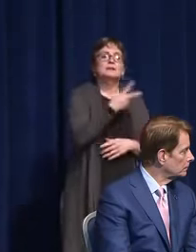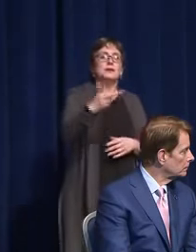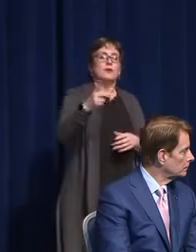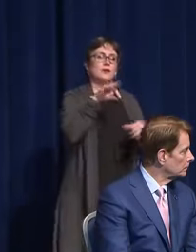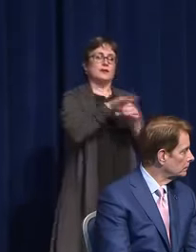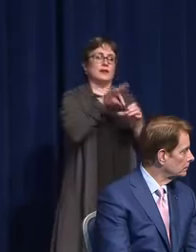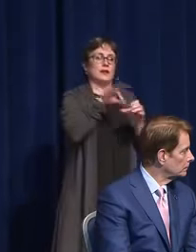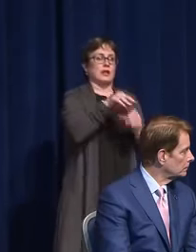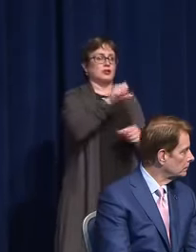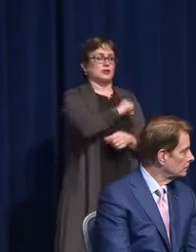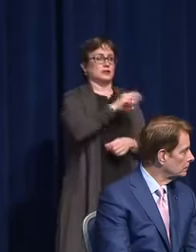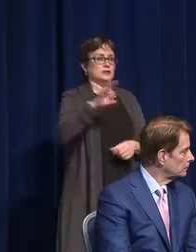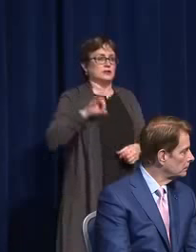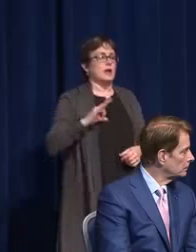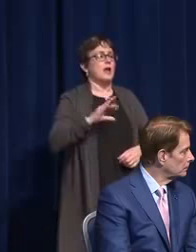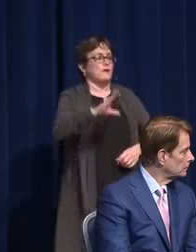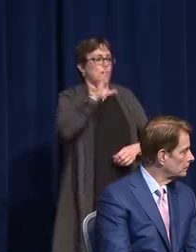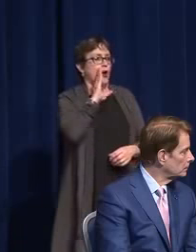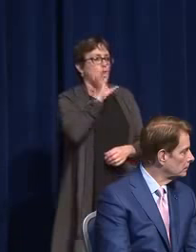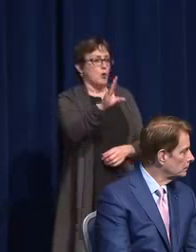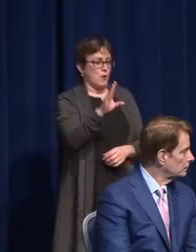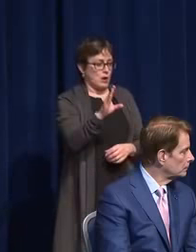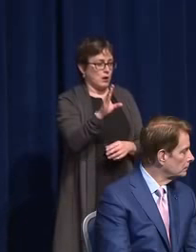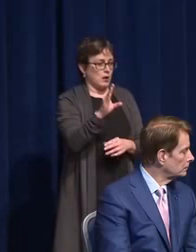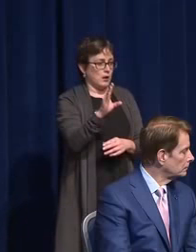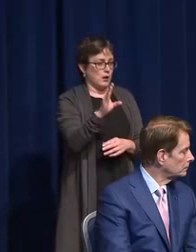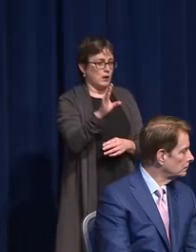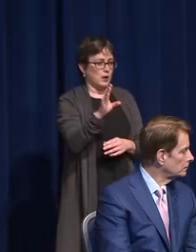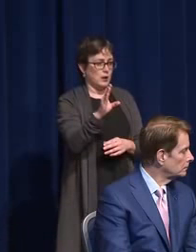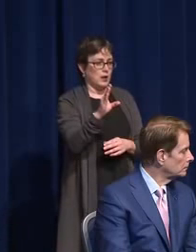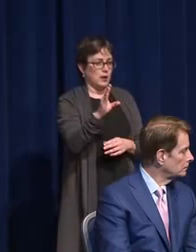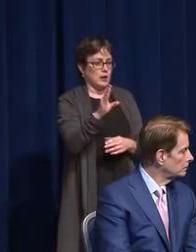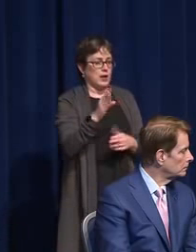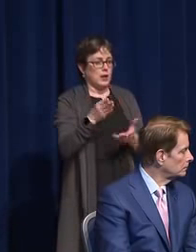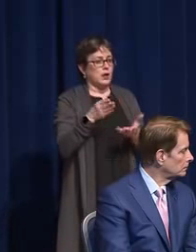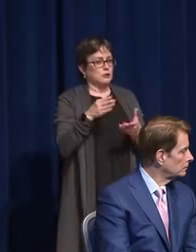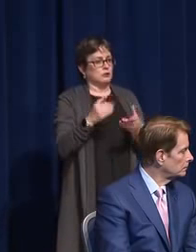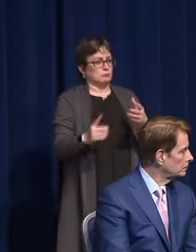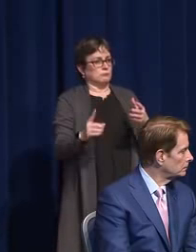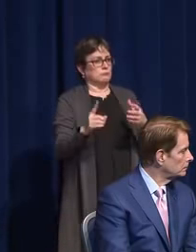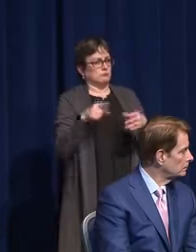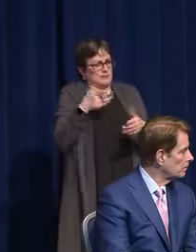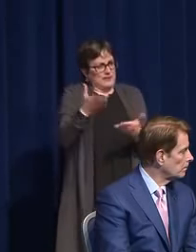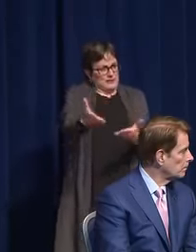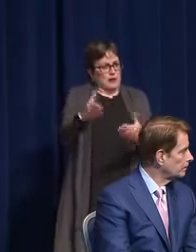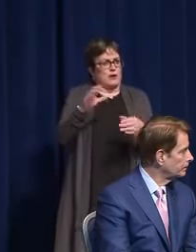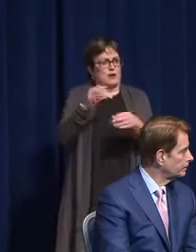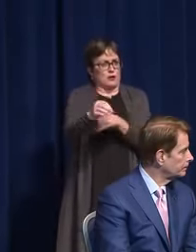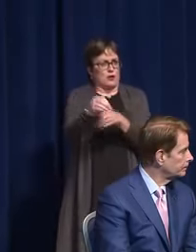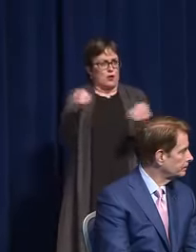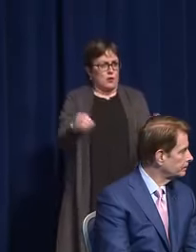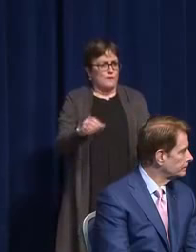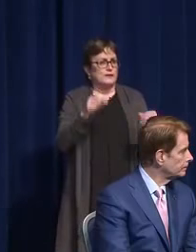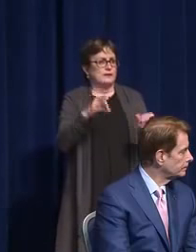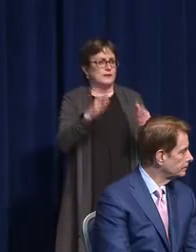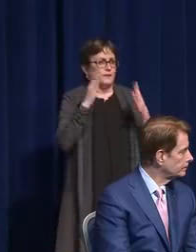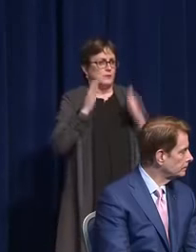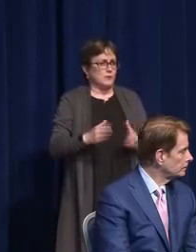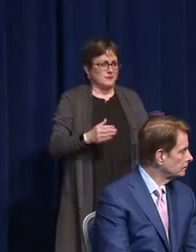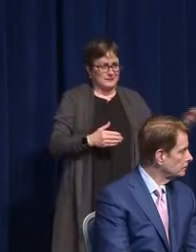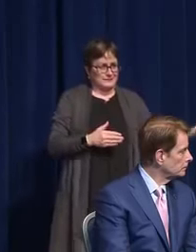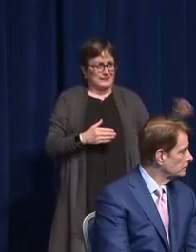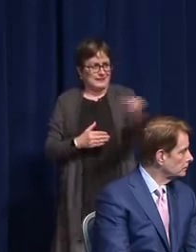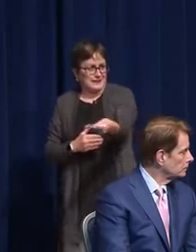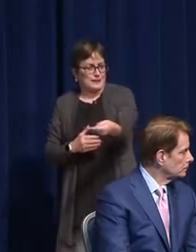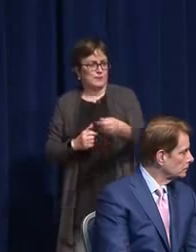should the petitions get delivered by hand, in person, or even by mail,